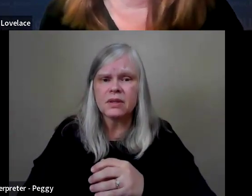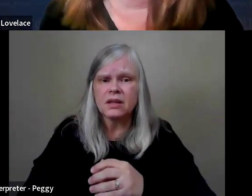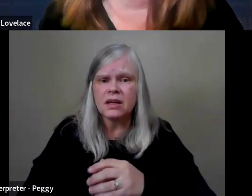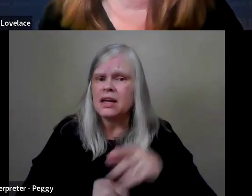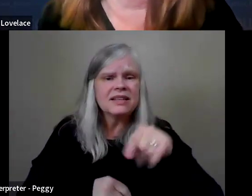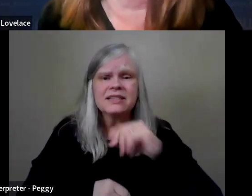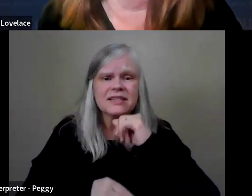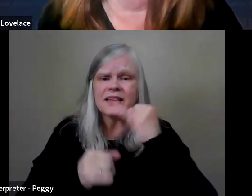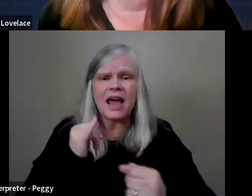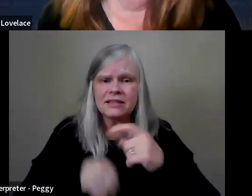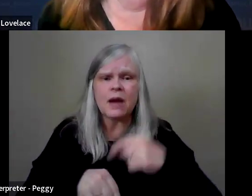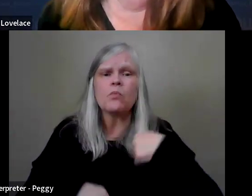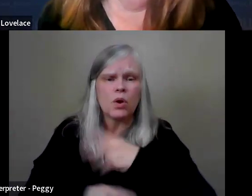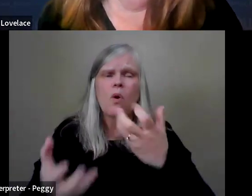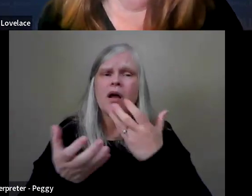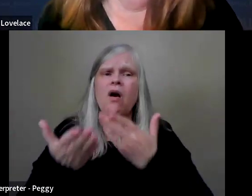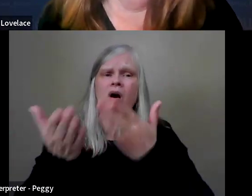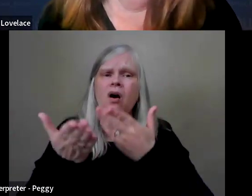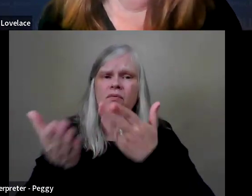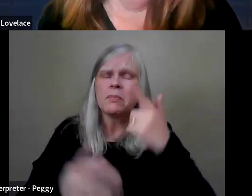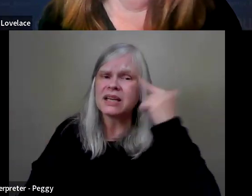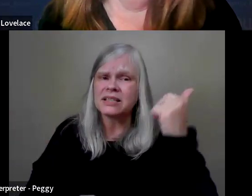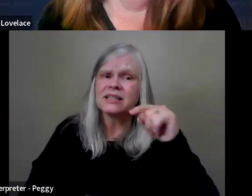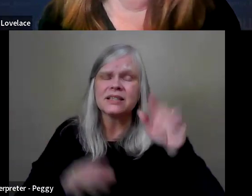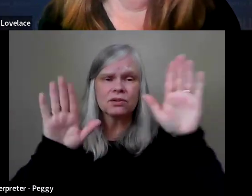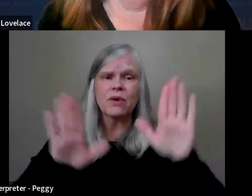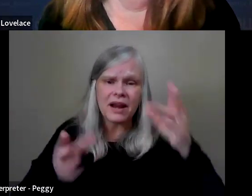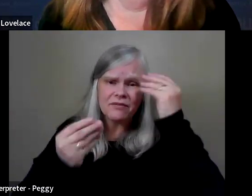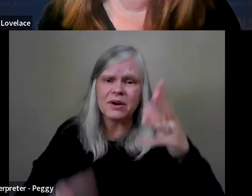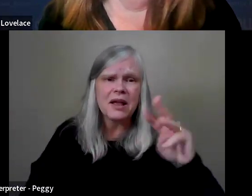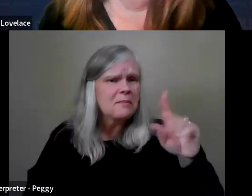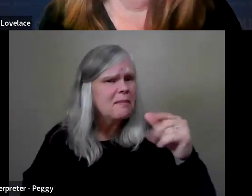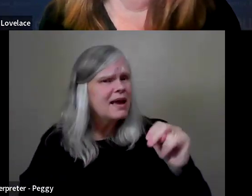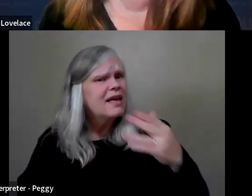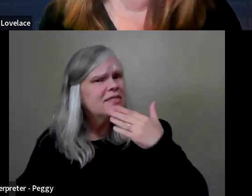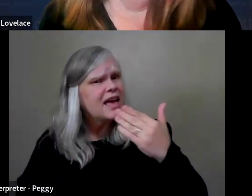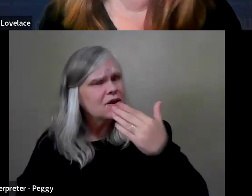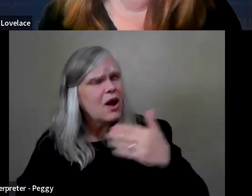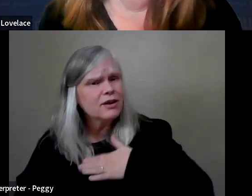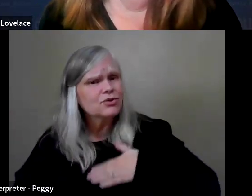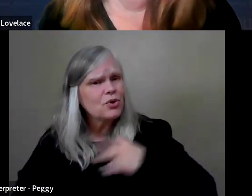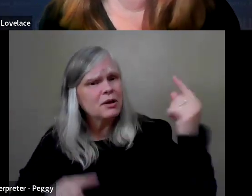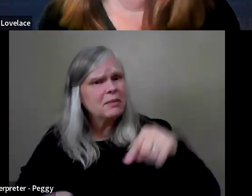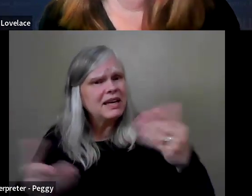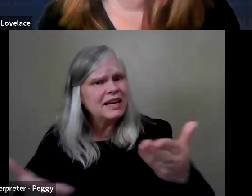because it is such great information. Well, good. Well, thank you so much for having me. I enjoyed being here today.